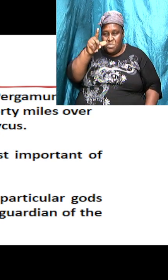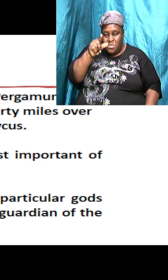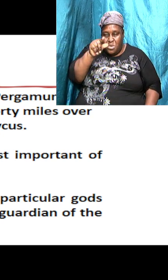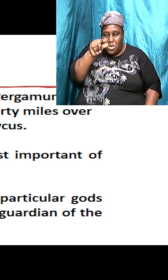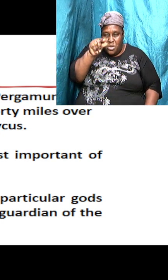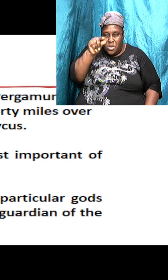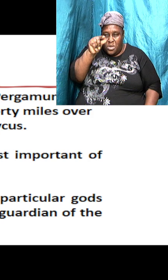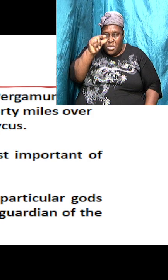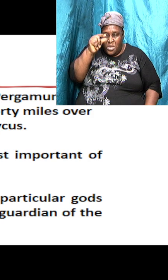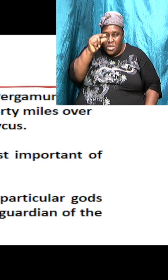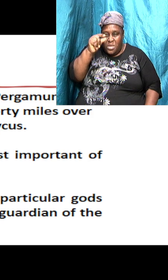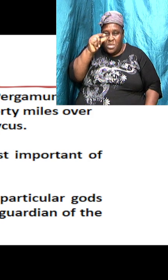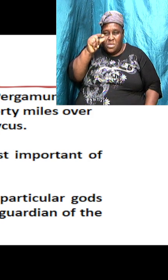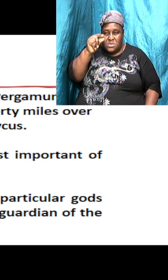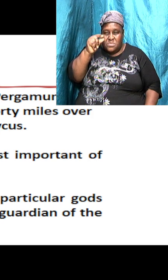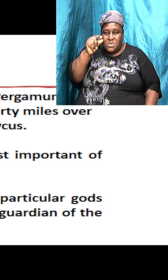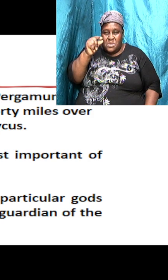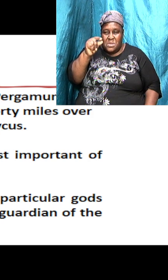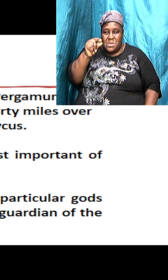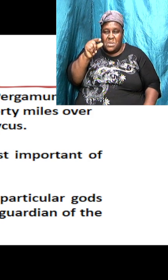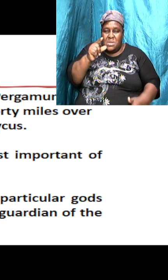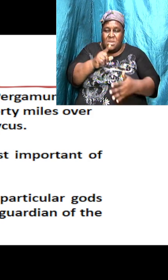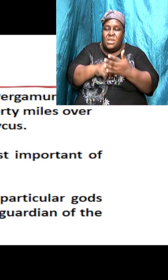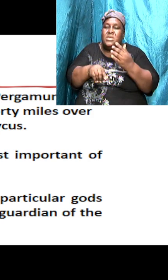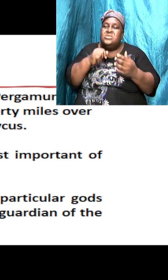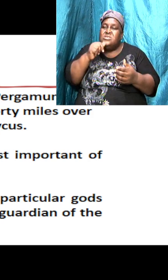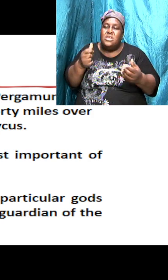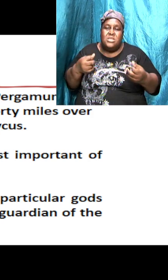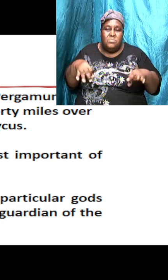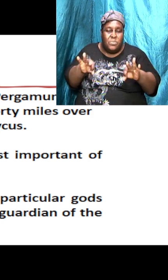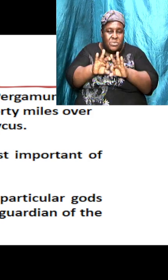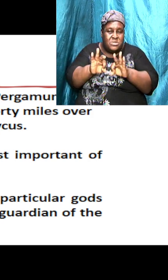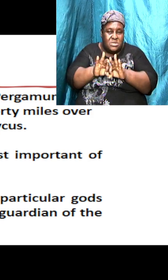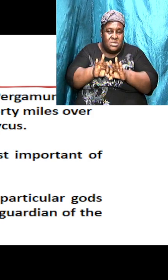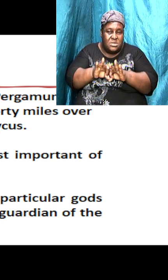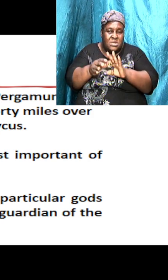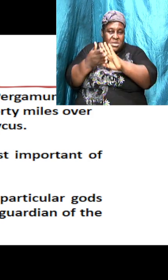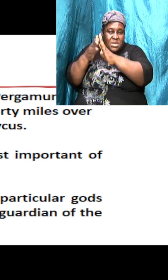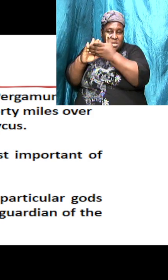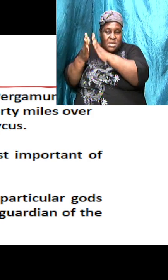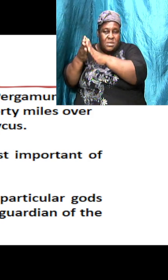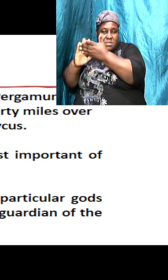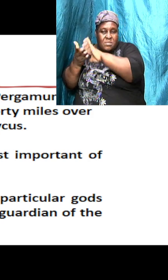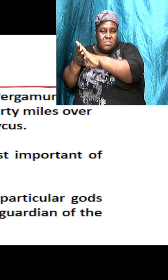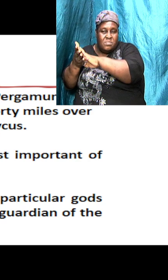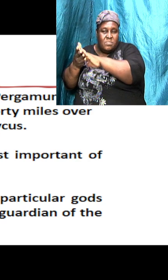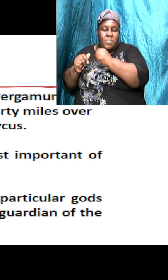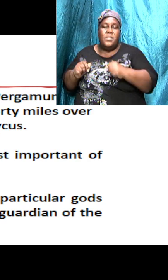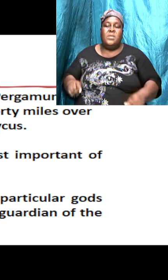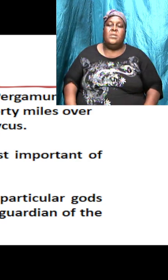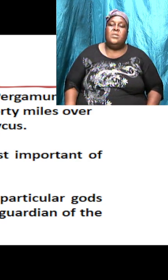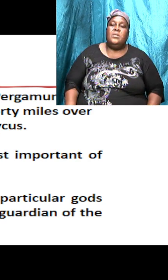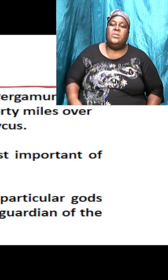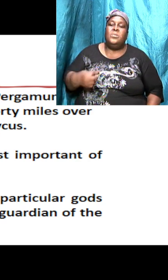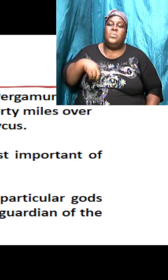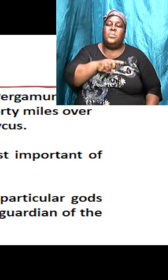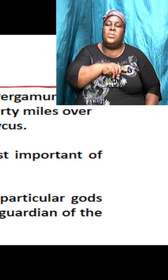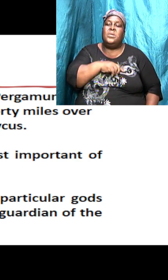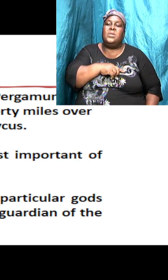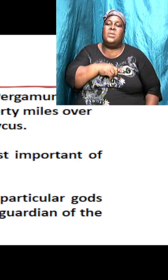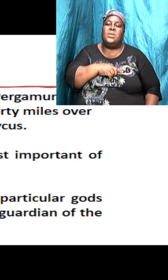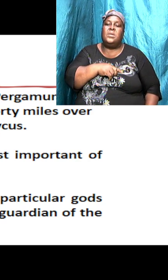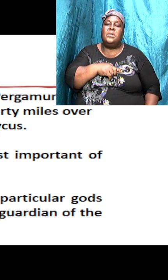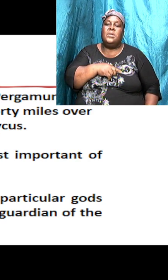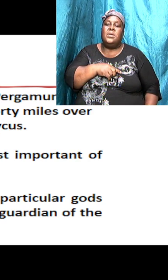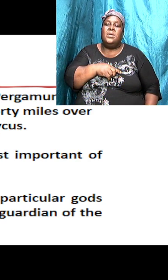and the least importance of the cities, those that we have looked at already and those that we are to look at. Of the seven of